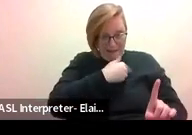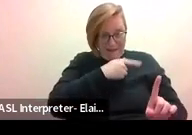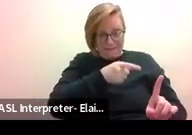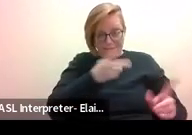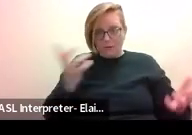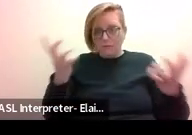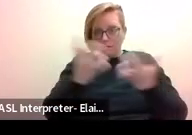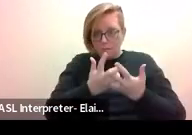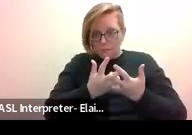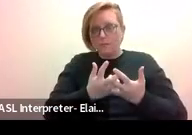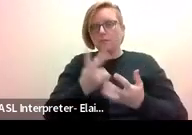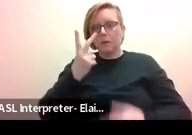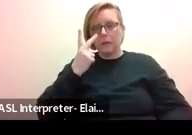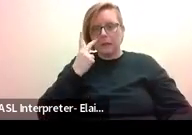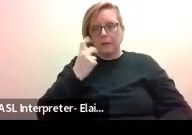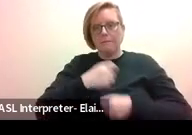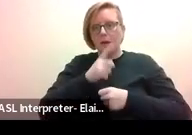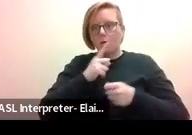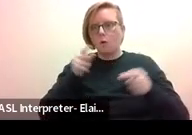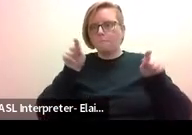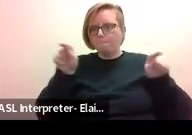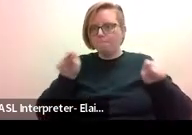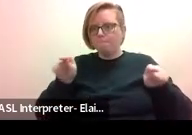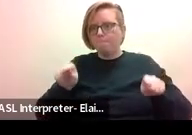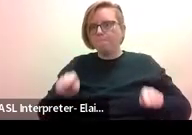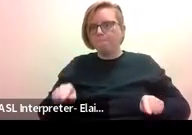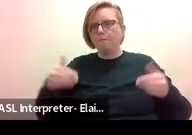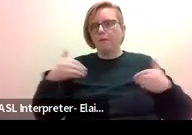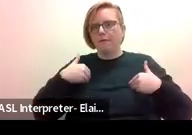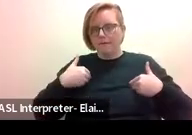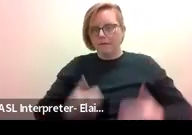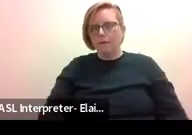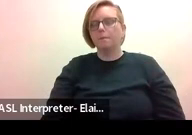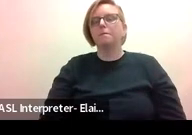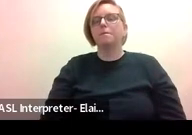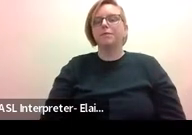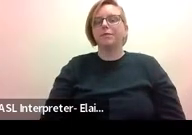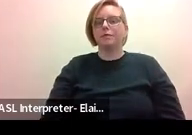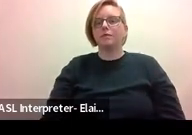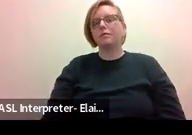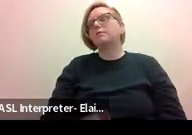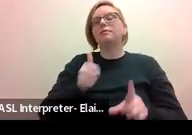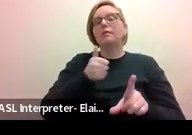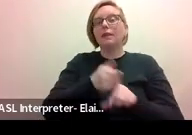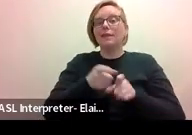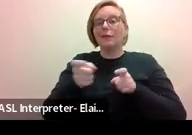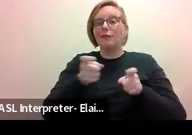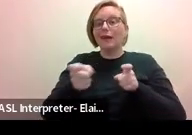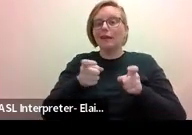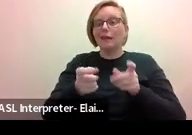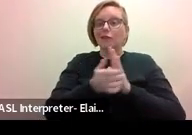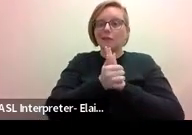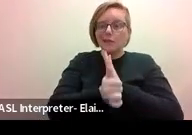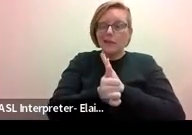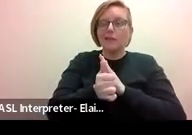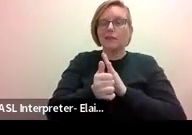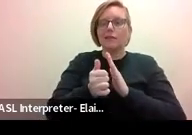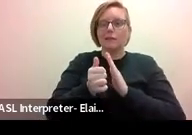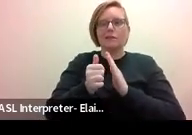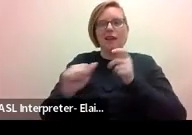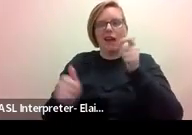did they list in a goal that she was getting these services? So the self-regulation skills under specially designed